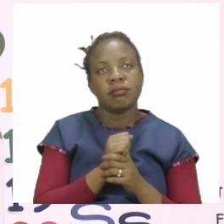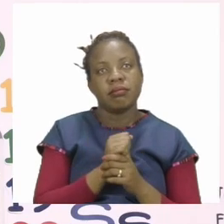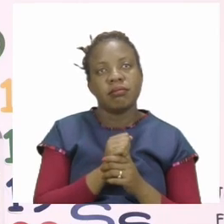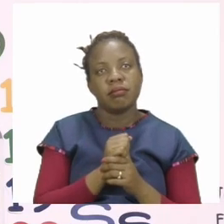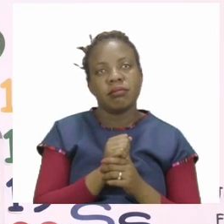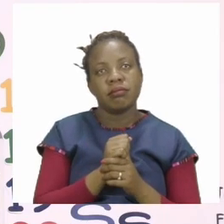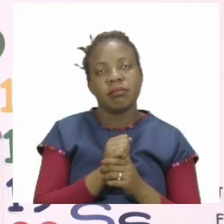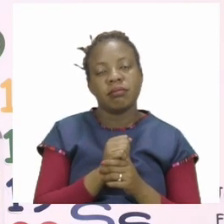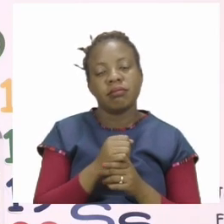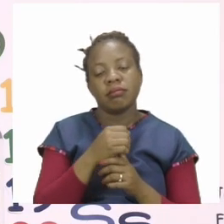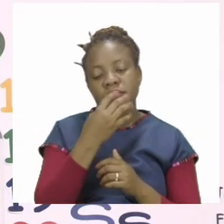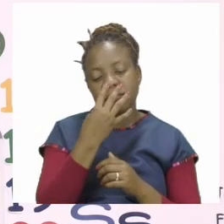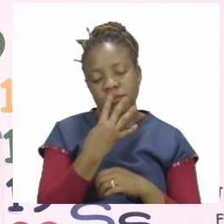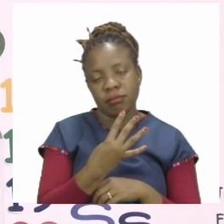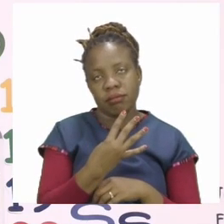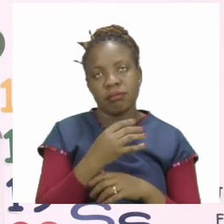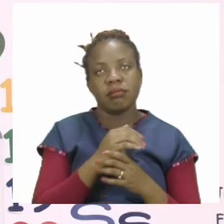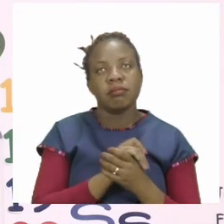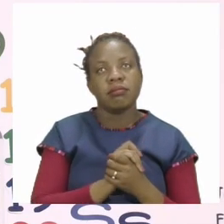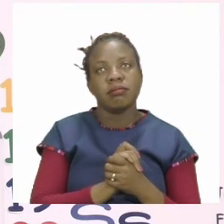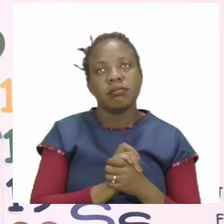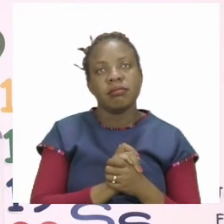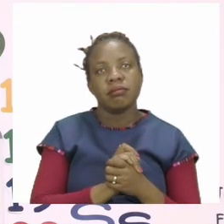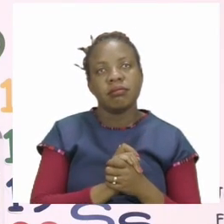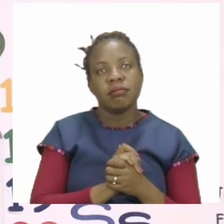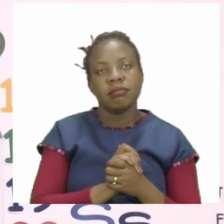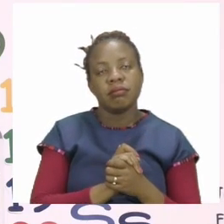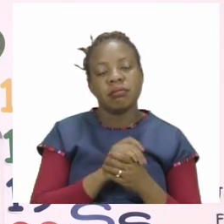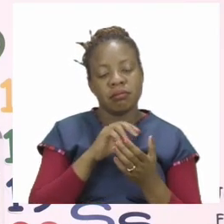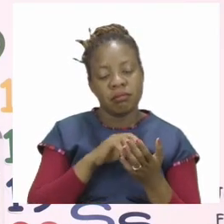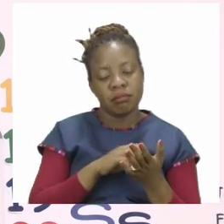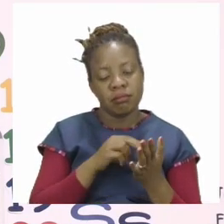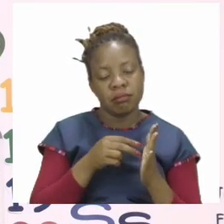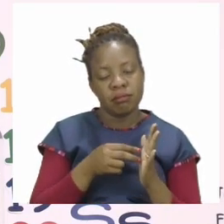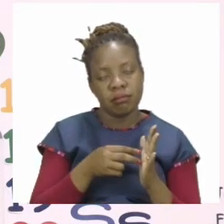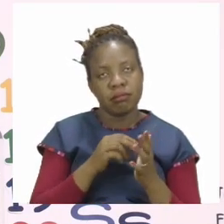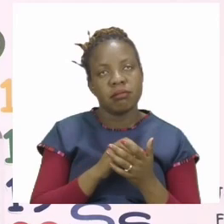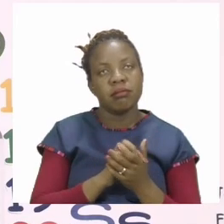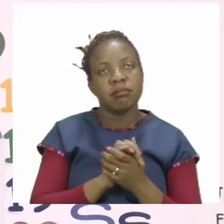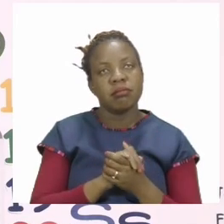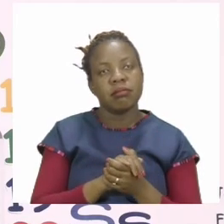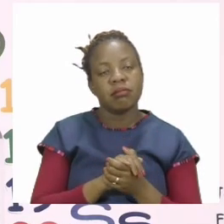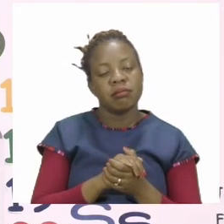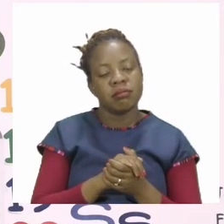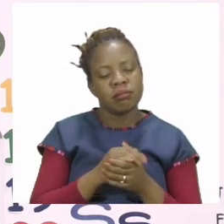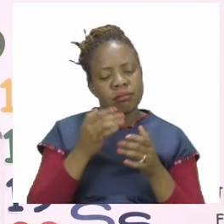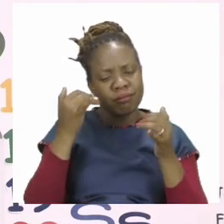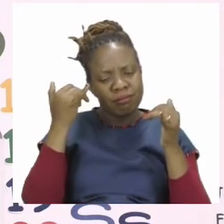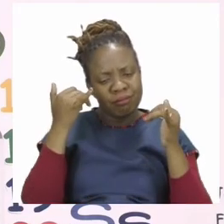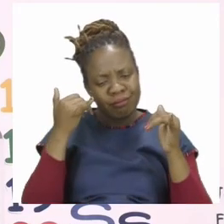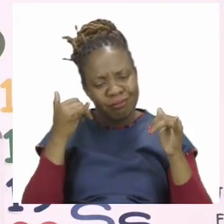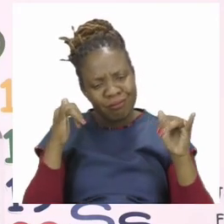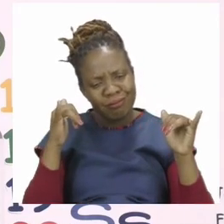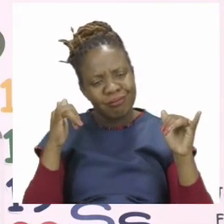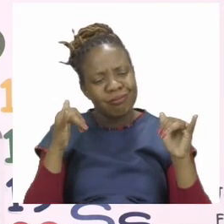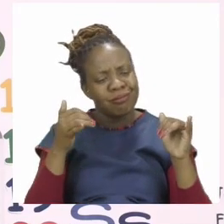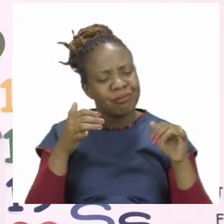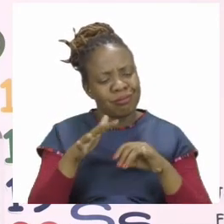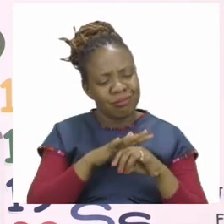equal to 4. And that now means, everyone, that all together we have